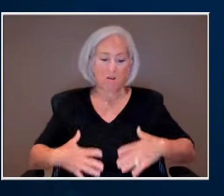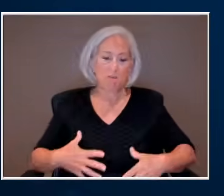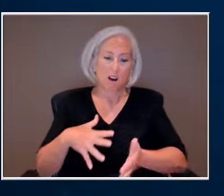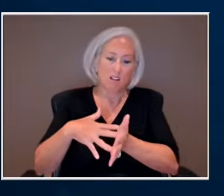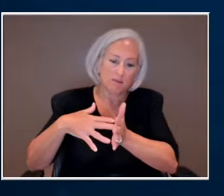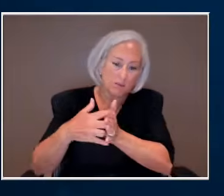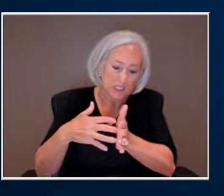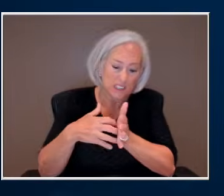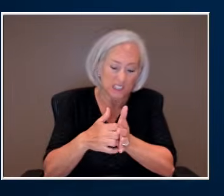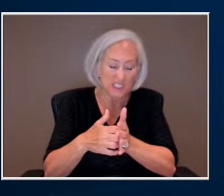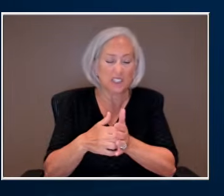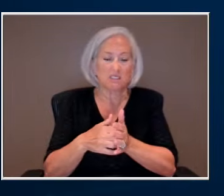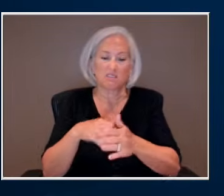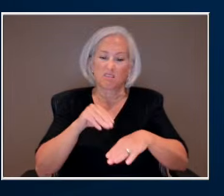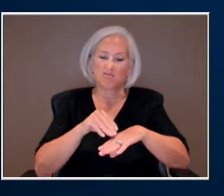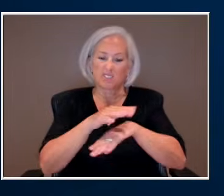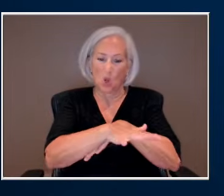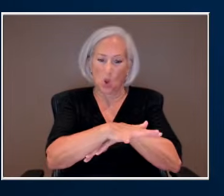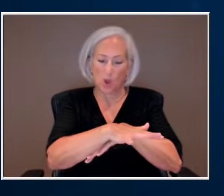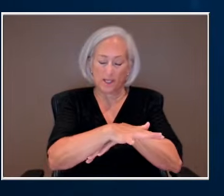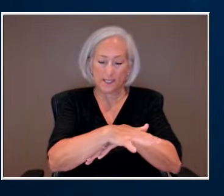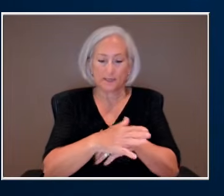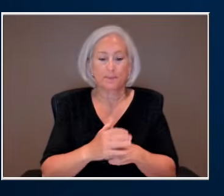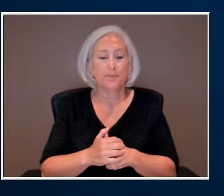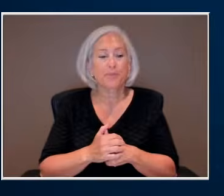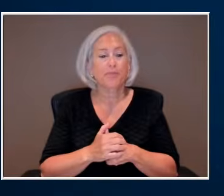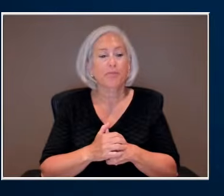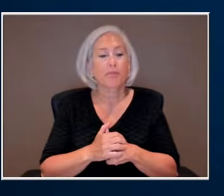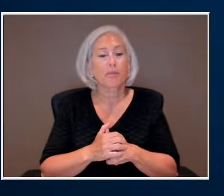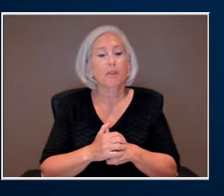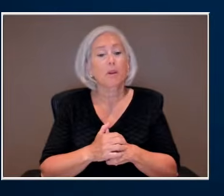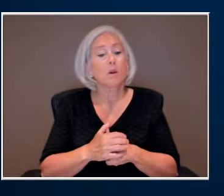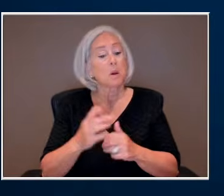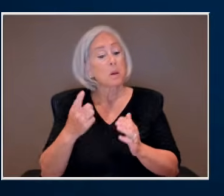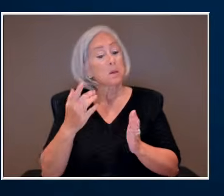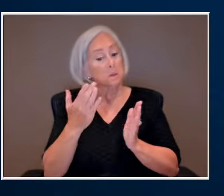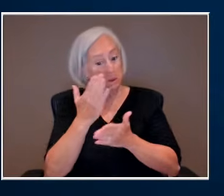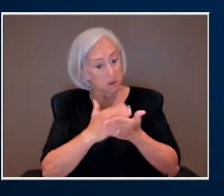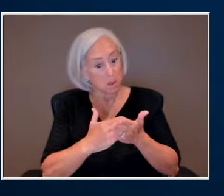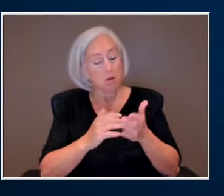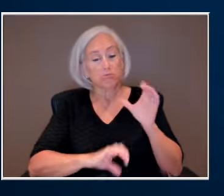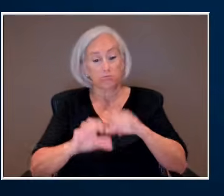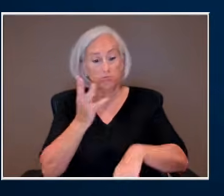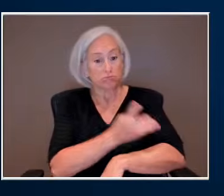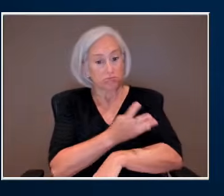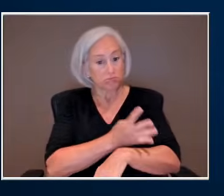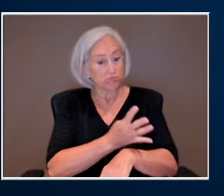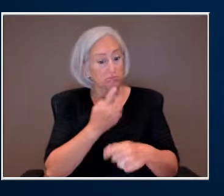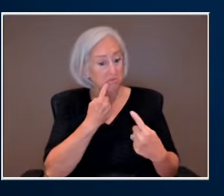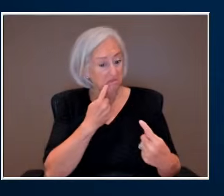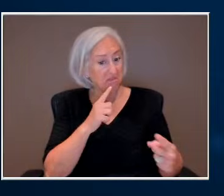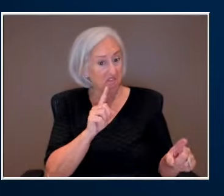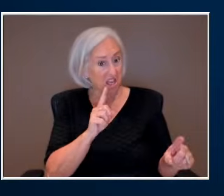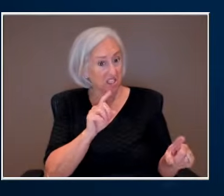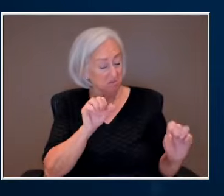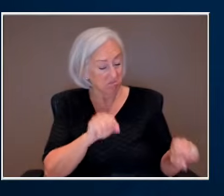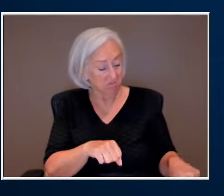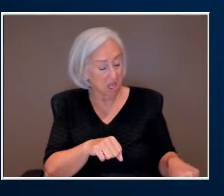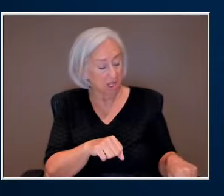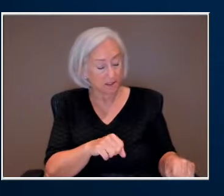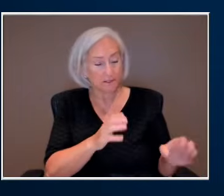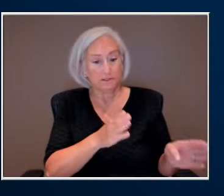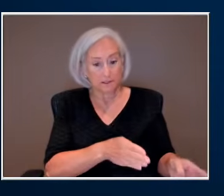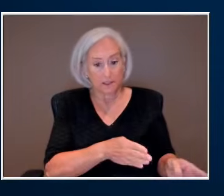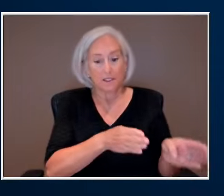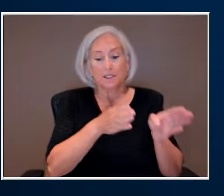old treatment. Somehow some of it was very effective, we can say that. But now we're moving to